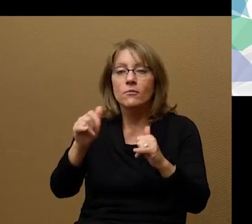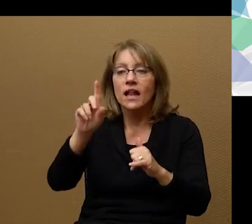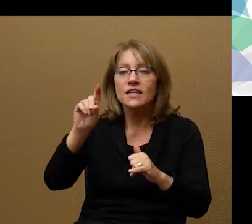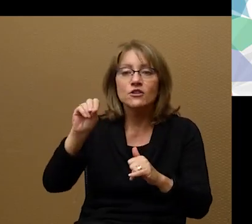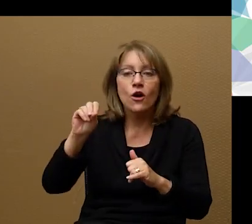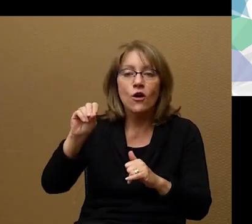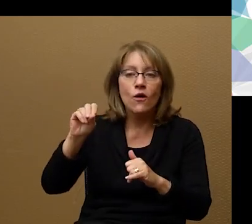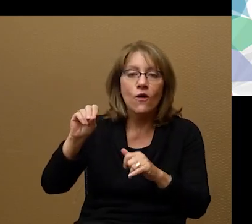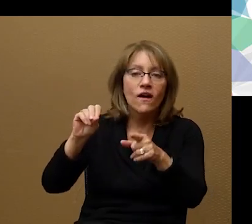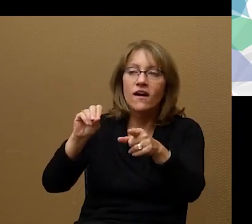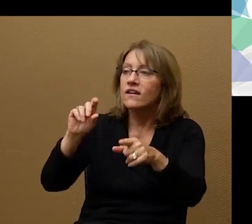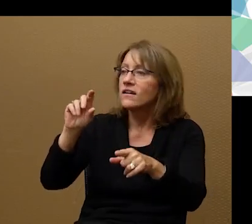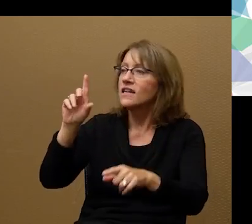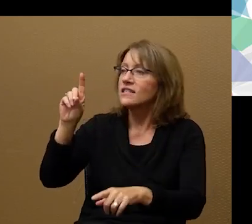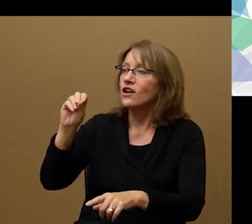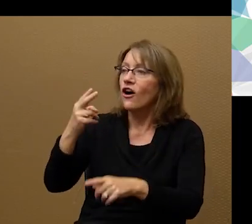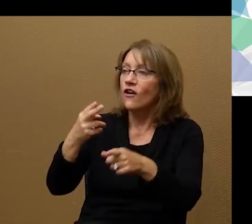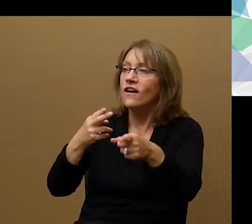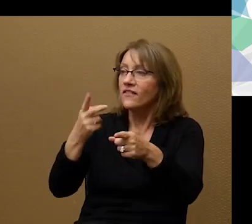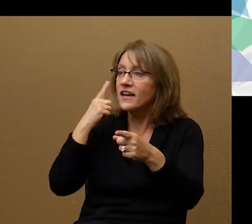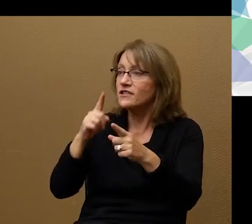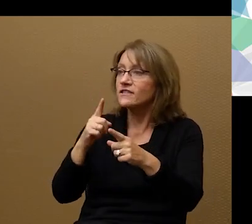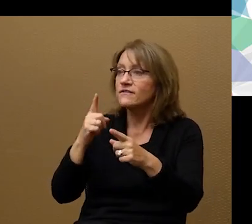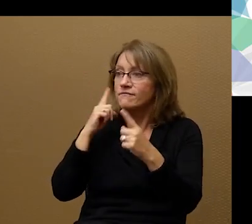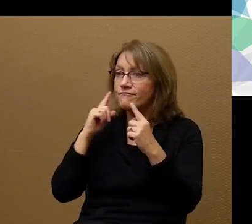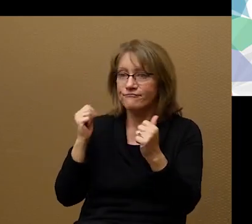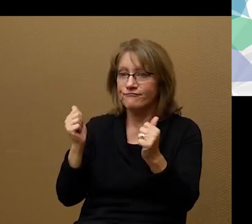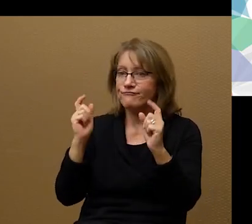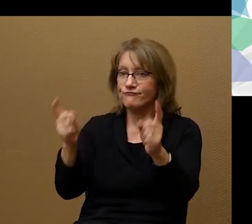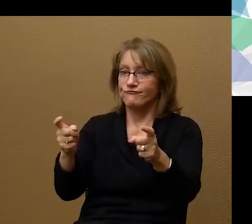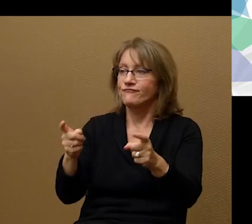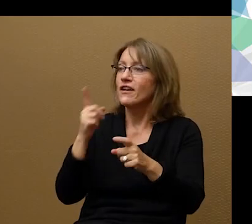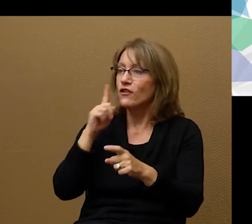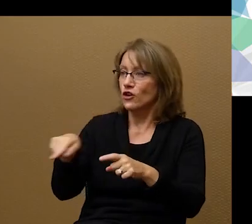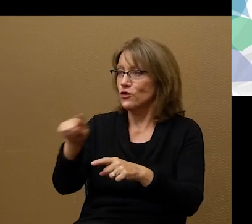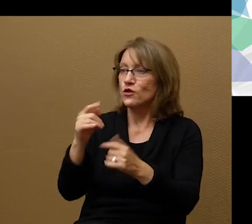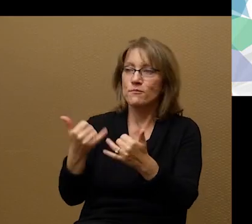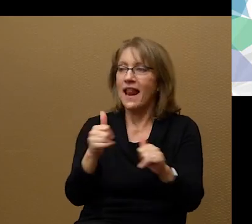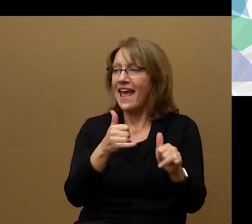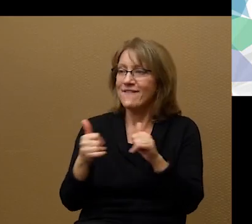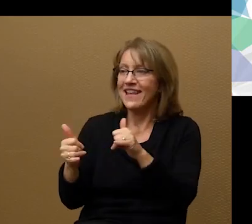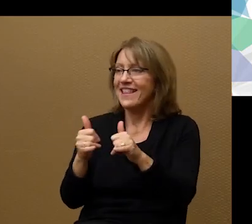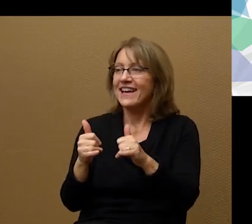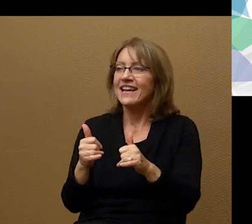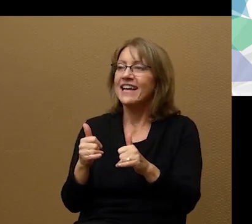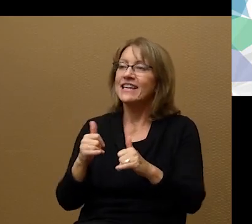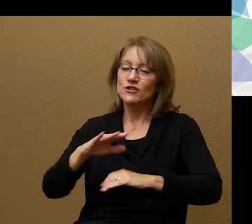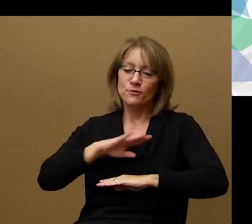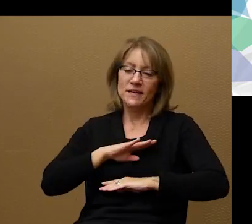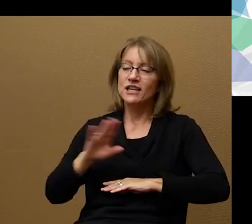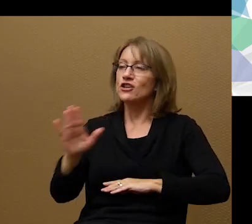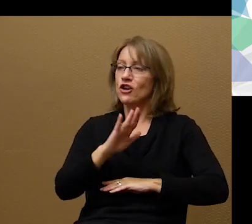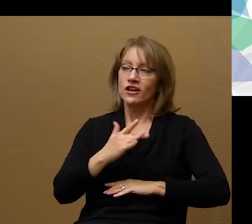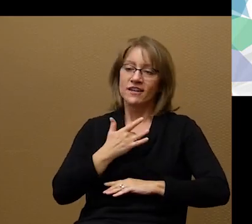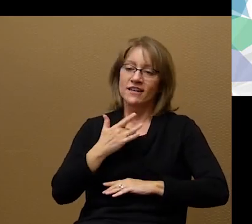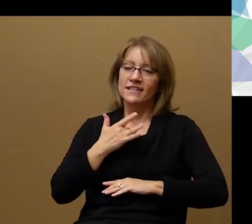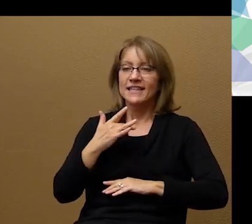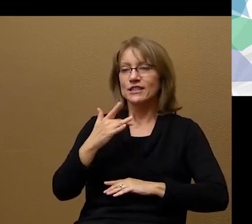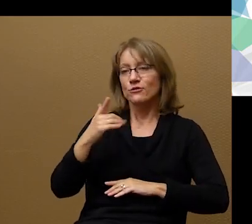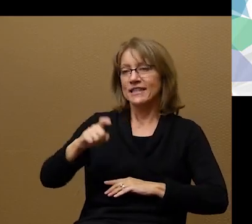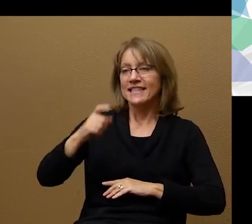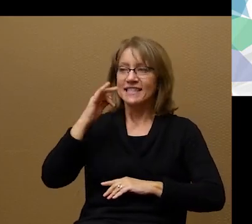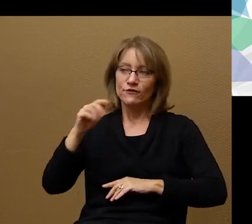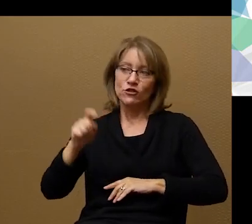with. I completely forgot. So the Play-Doh is to meet your sensory needs if you need